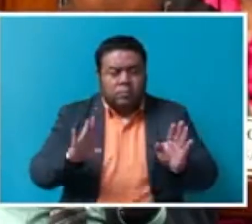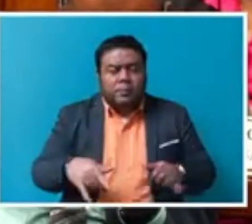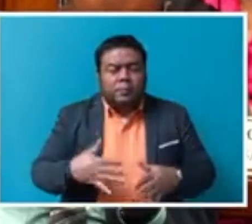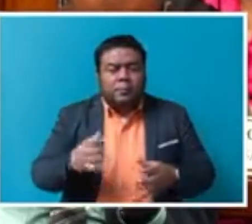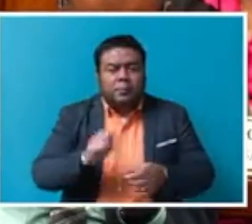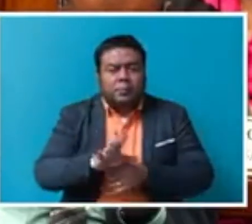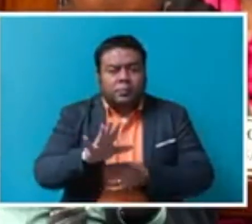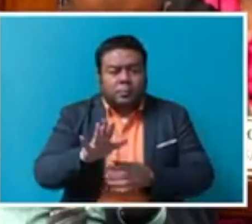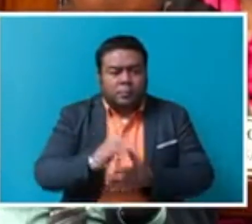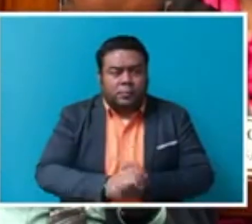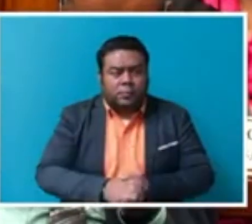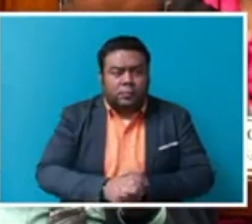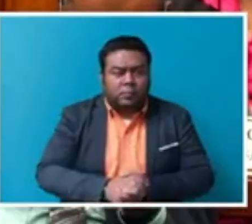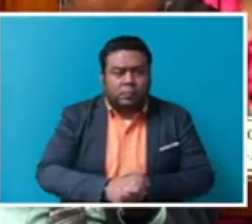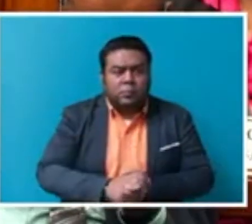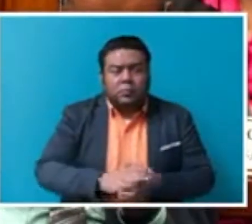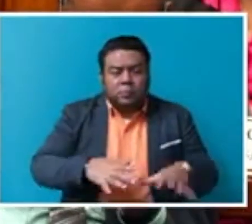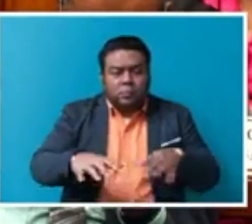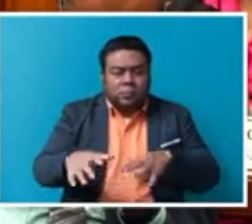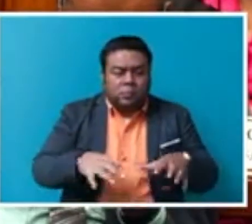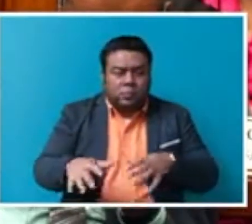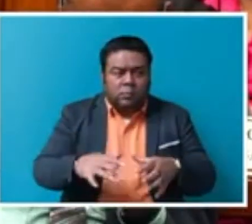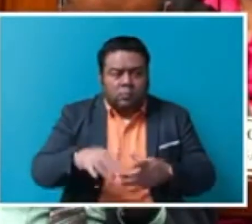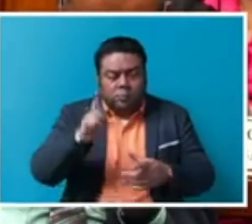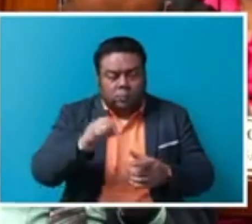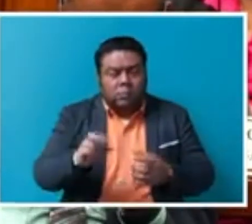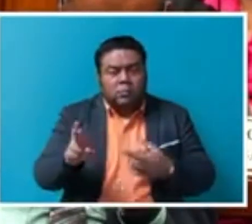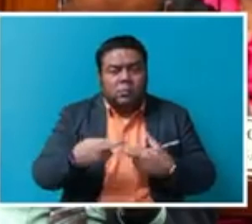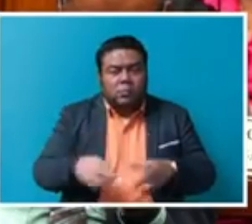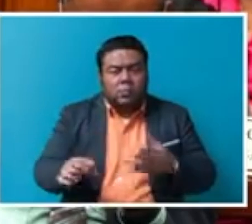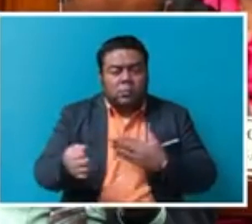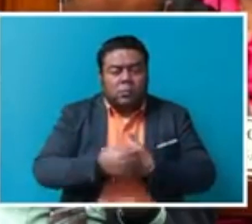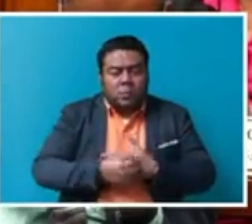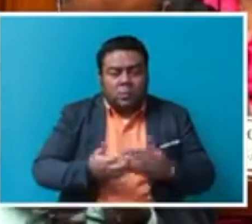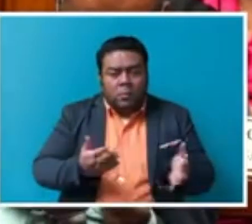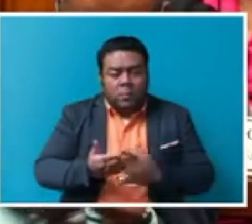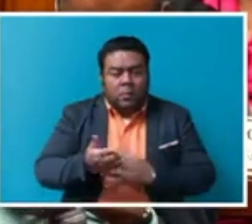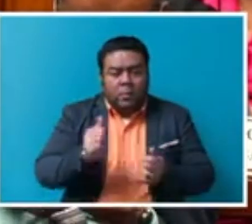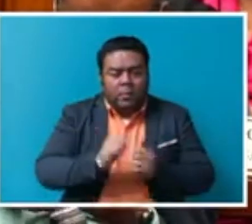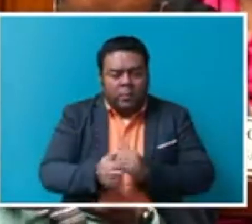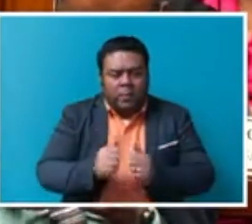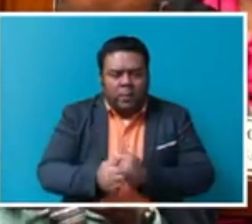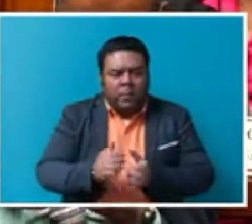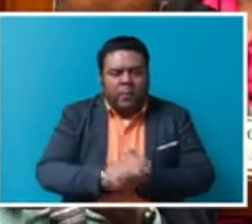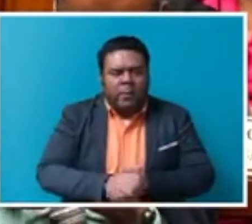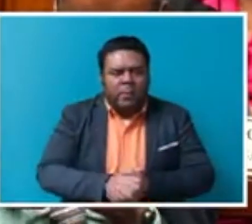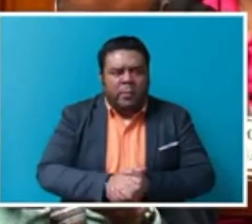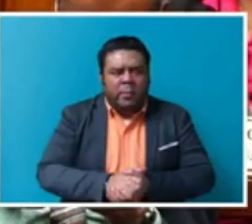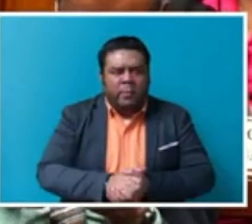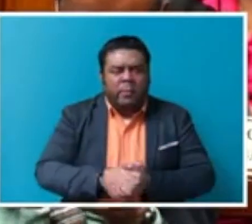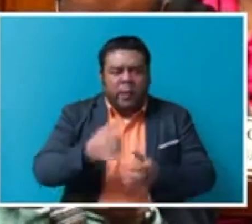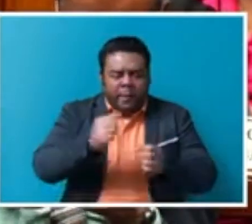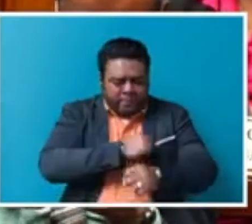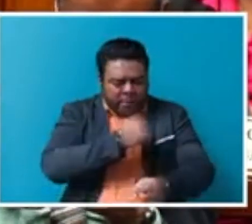flyers, outreach activities like road safety through sports, road safety through Turani Koro empowerment